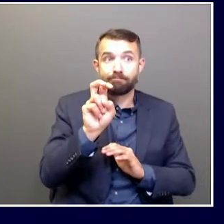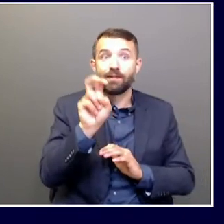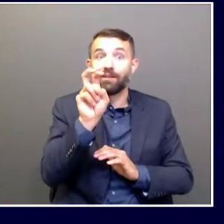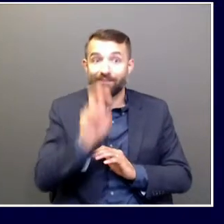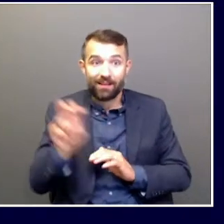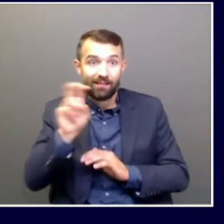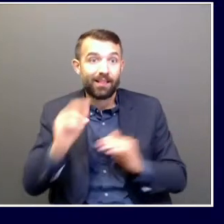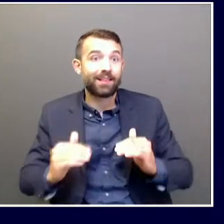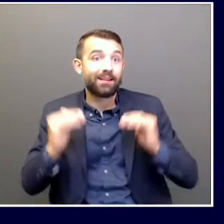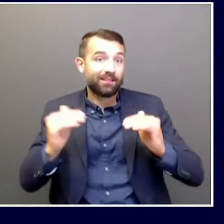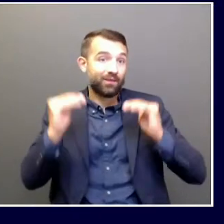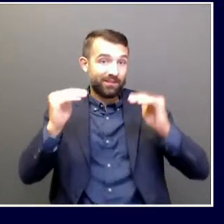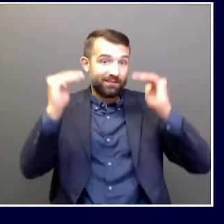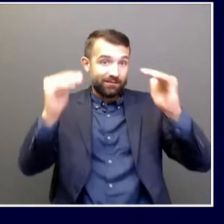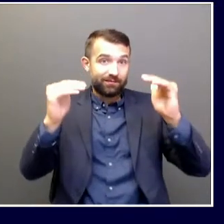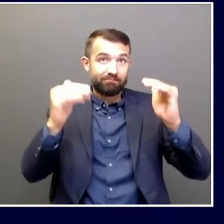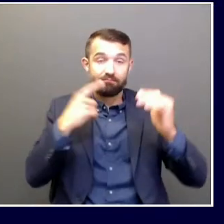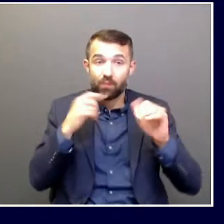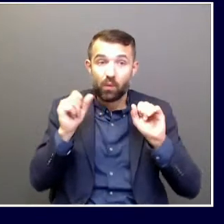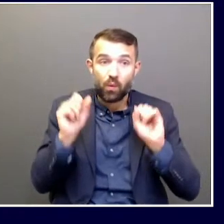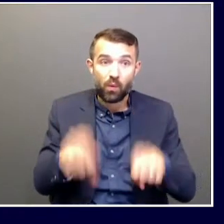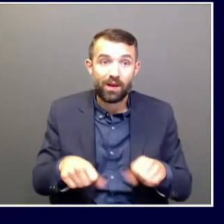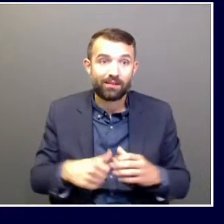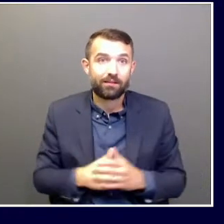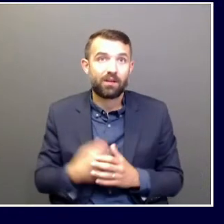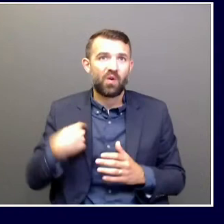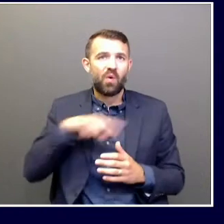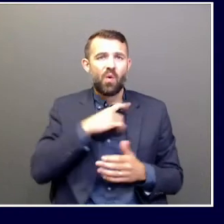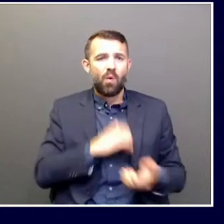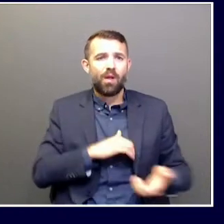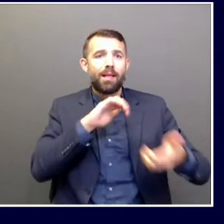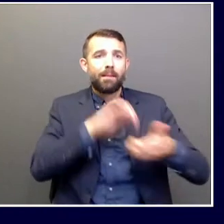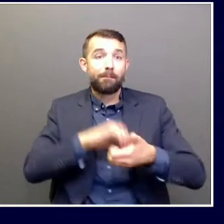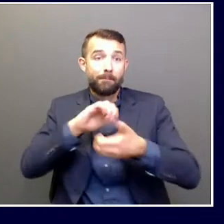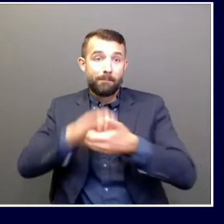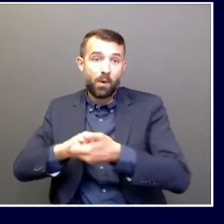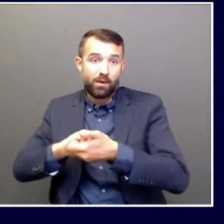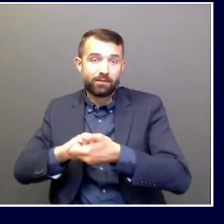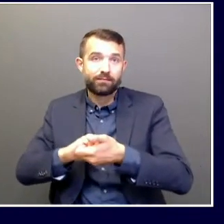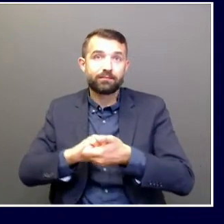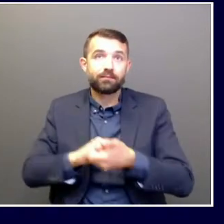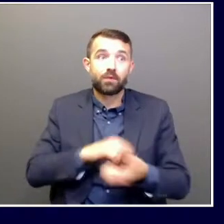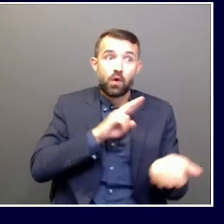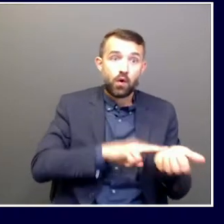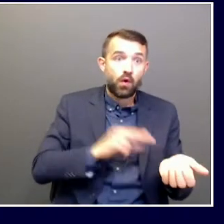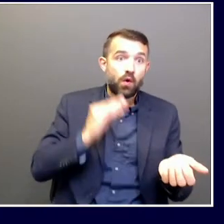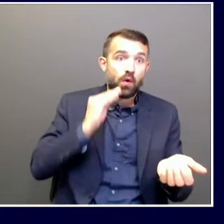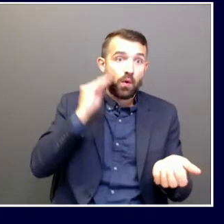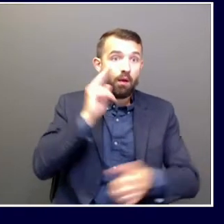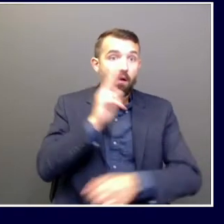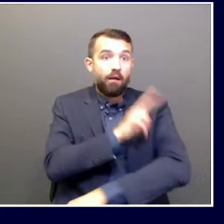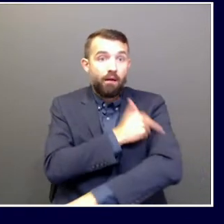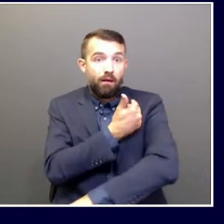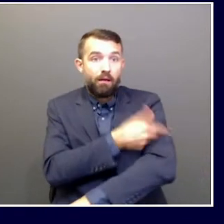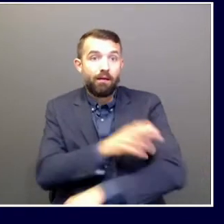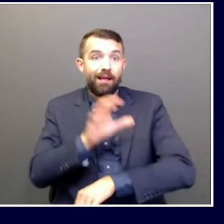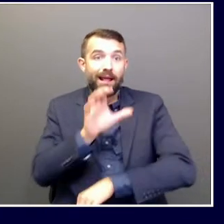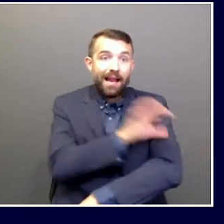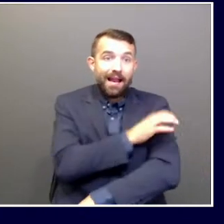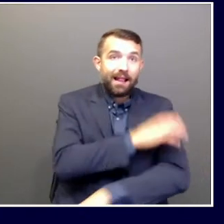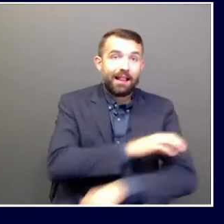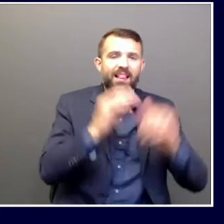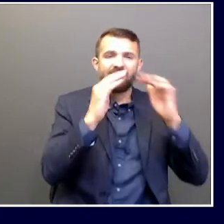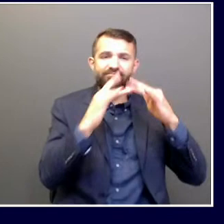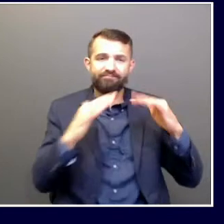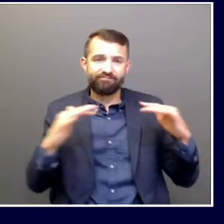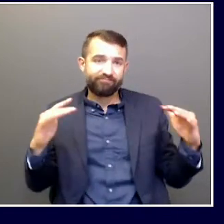in public-private partnership with our healthcare facilities, nursing homes, hospitals, clinics, to really